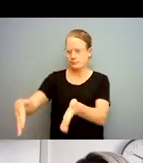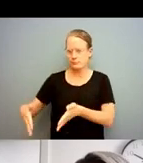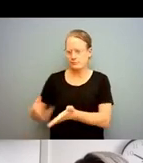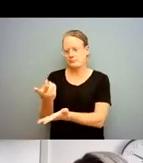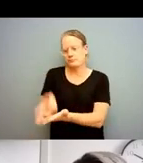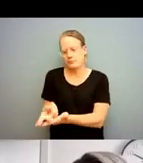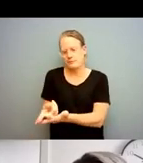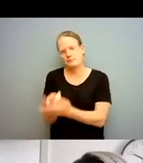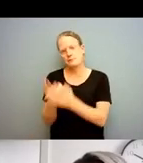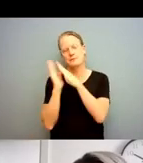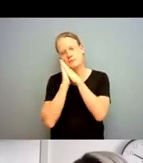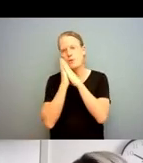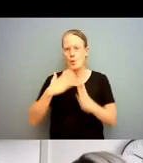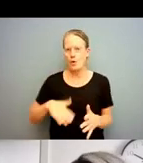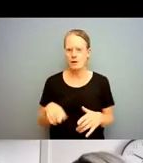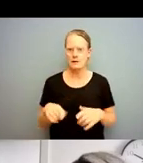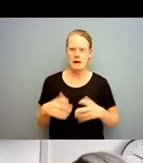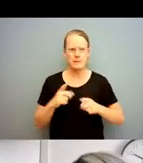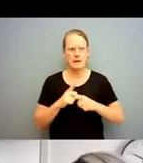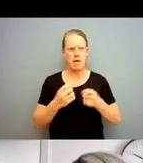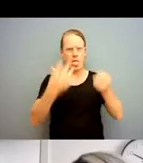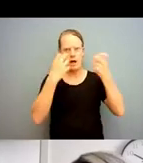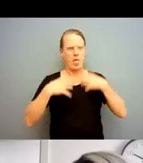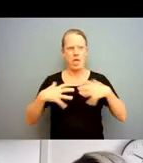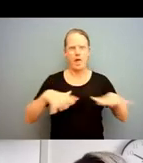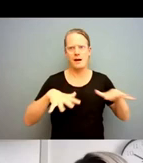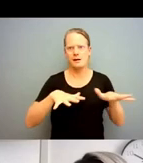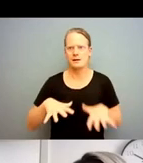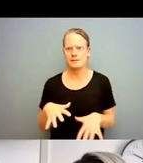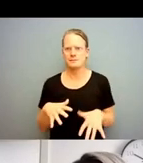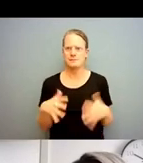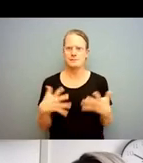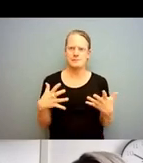around and being afraid to sleep